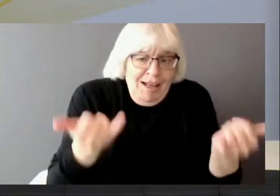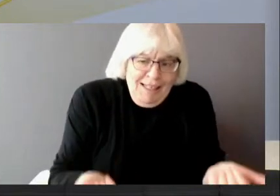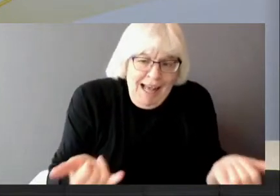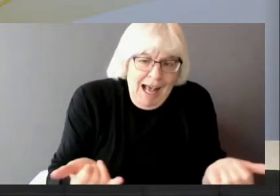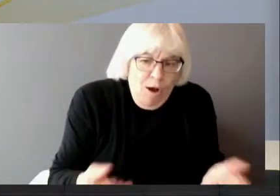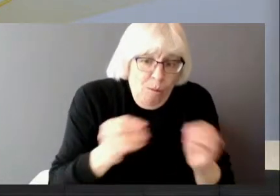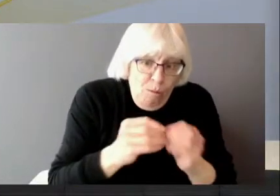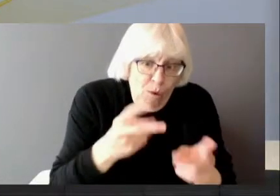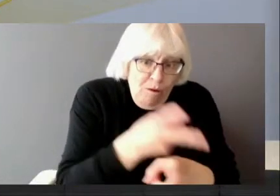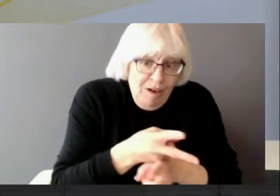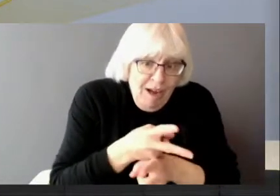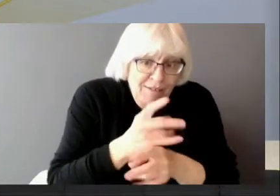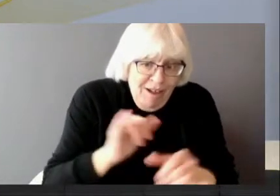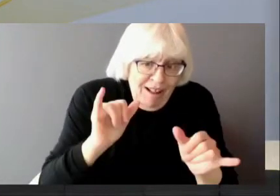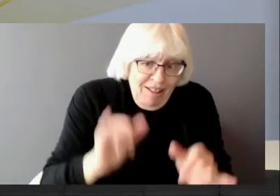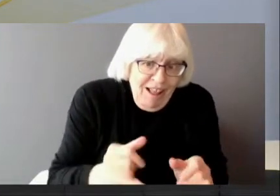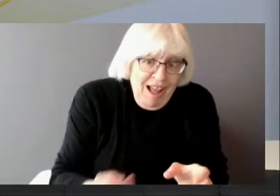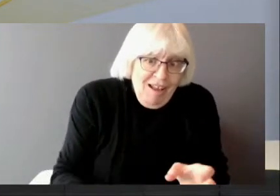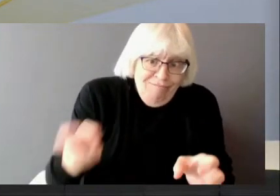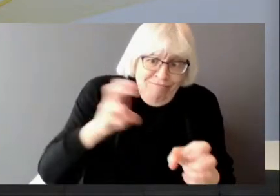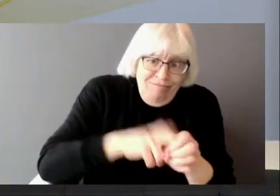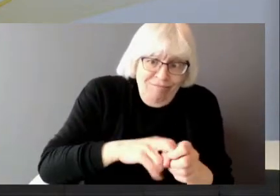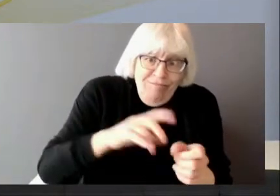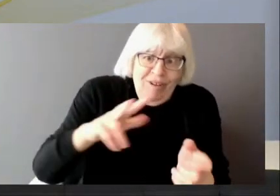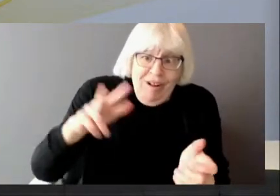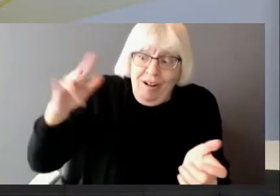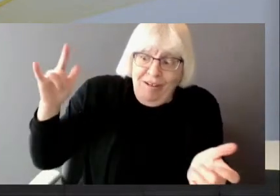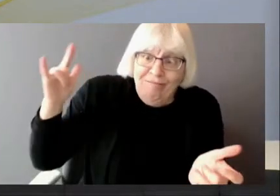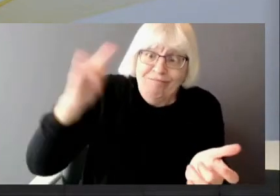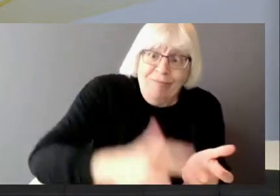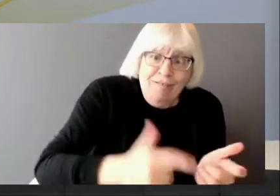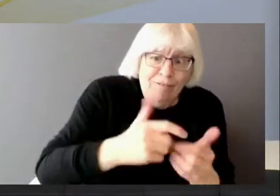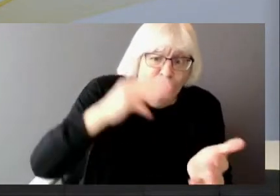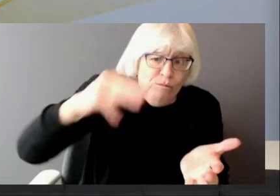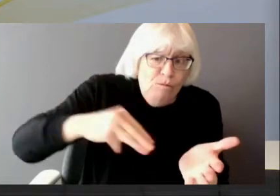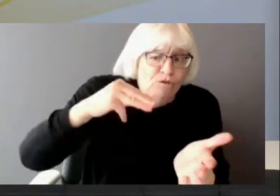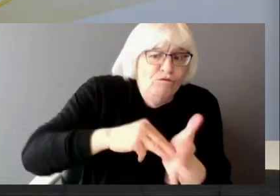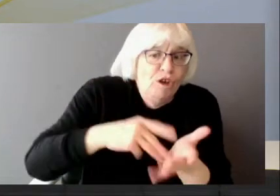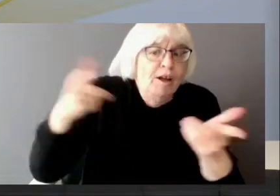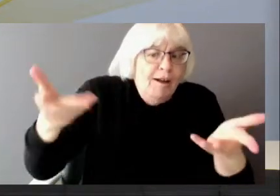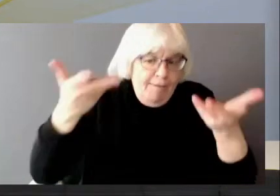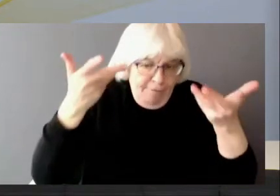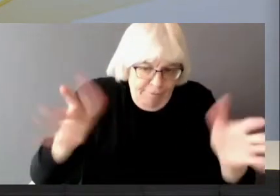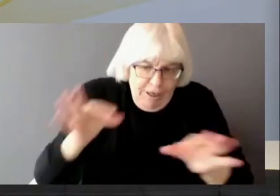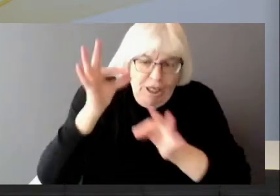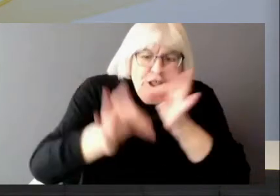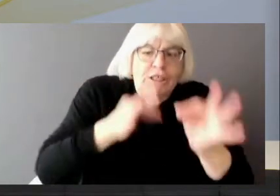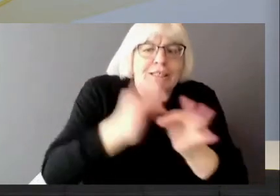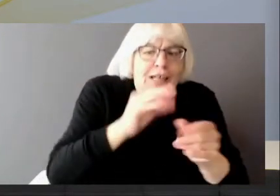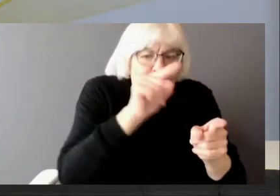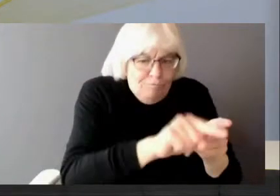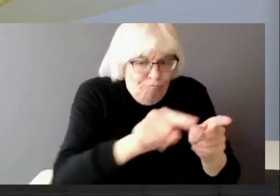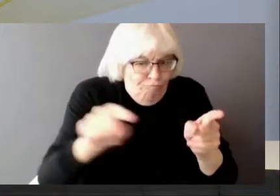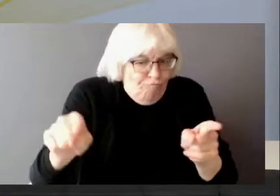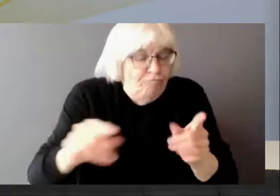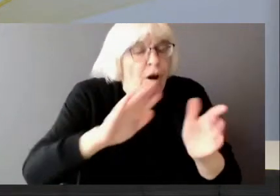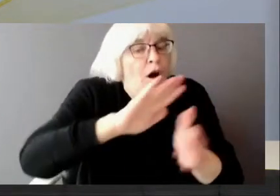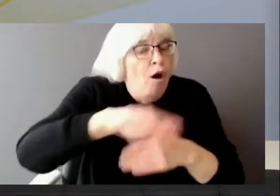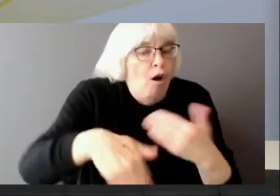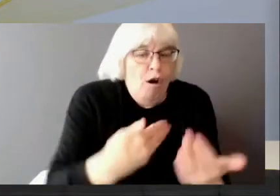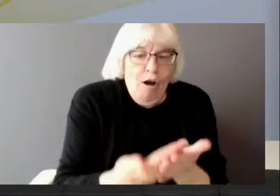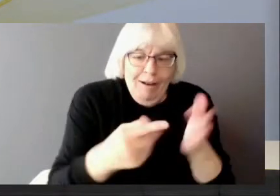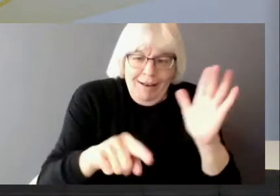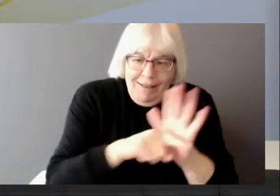testing, and transporting the case were tested, with all results being negative. It does not appear that there has